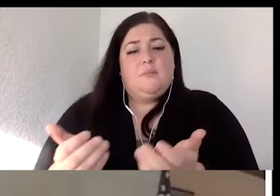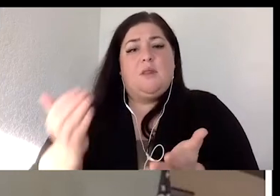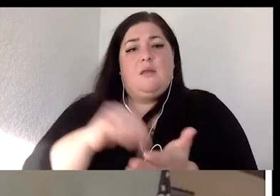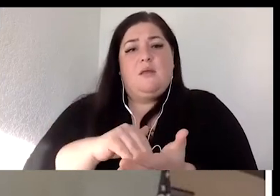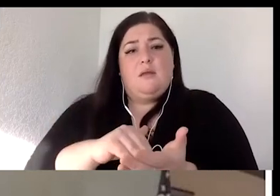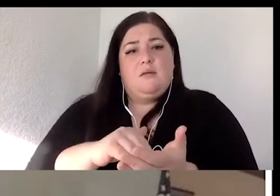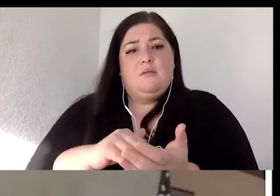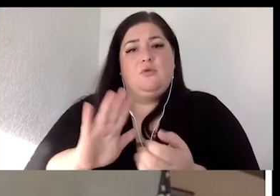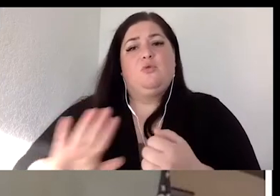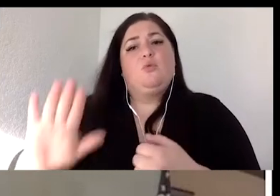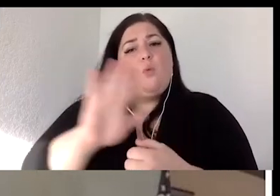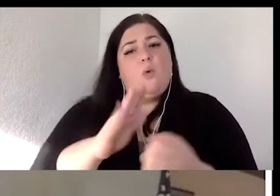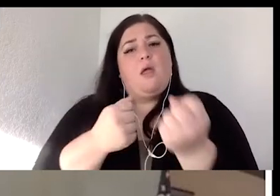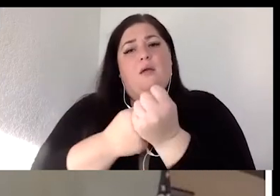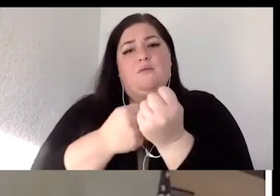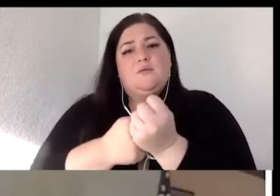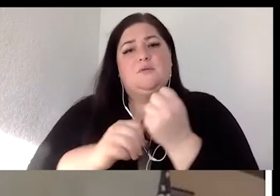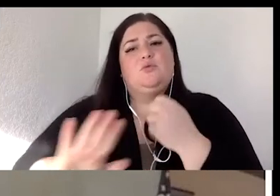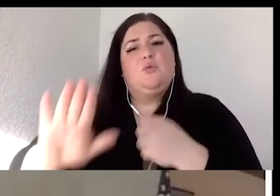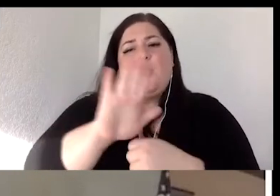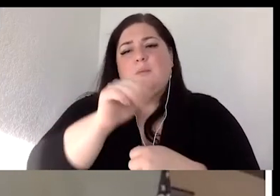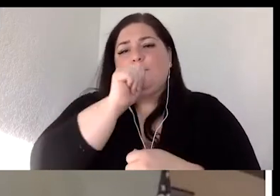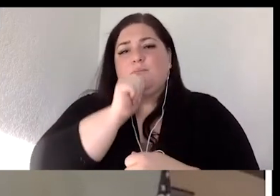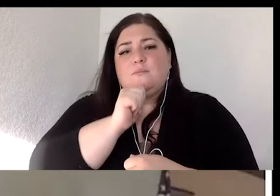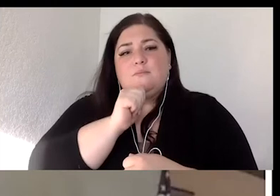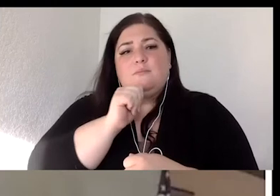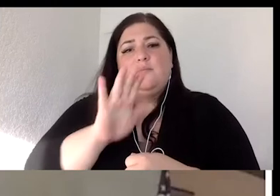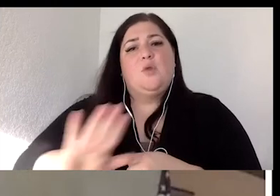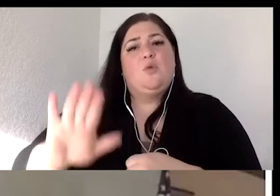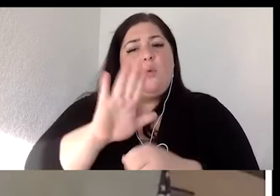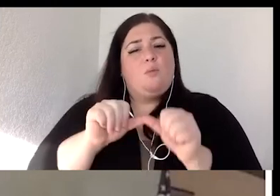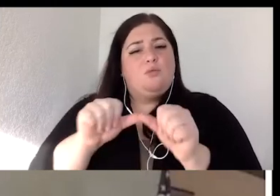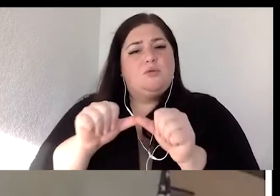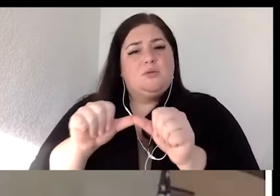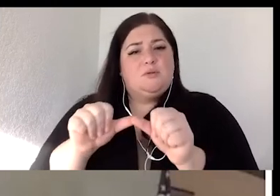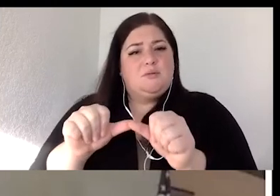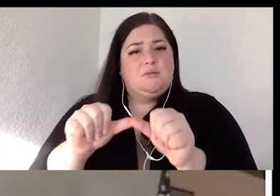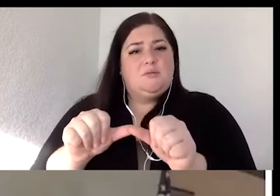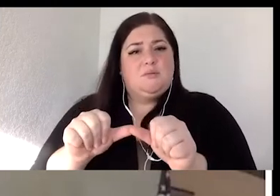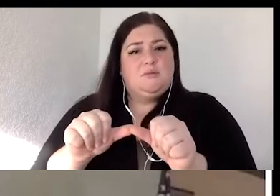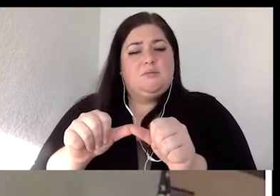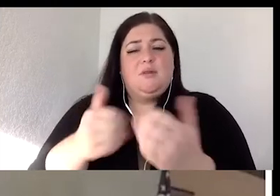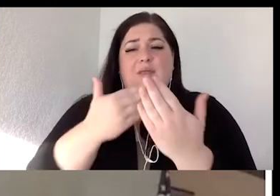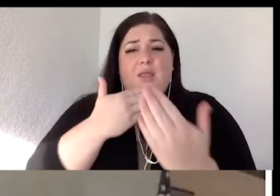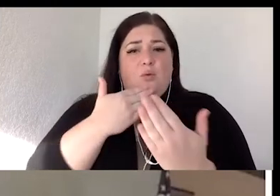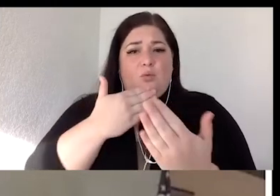your advocacy, your resilience, your persistence. Thank you.